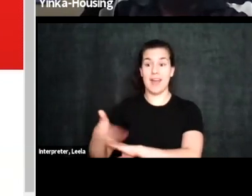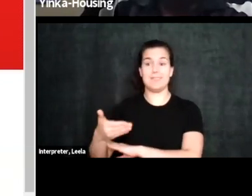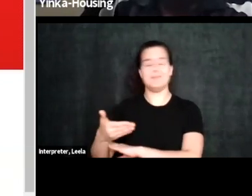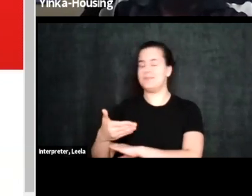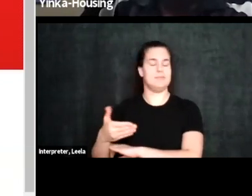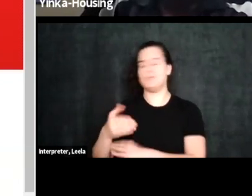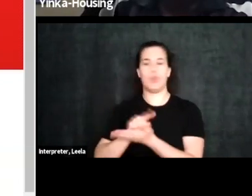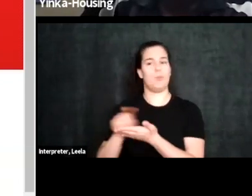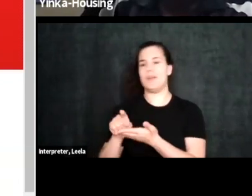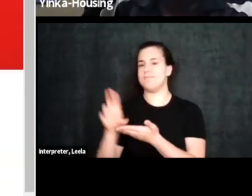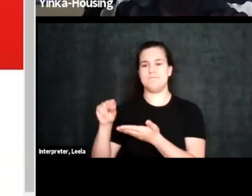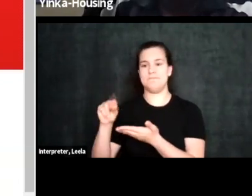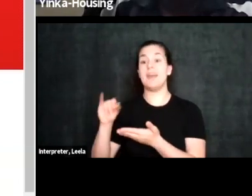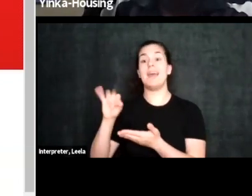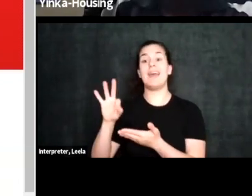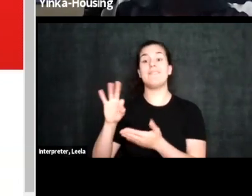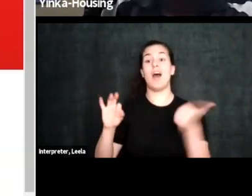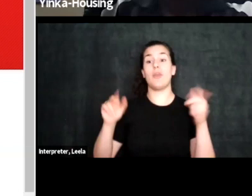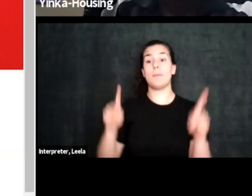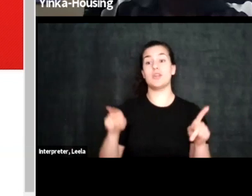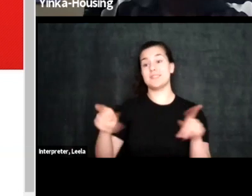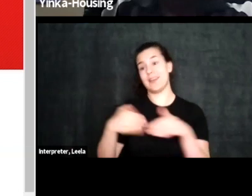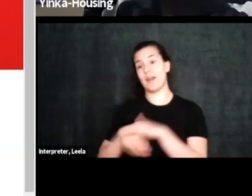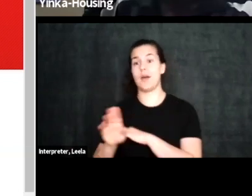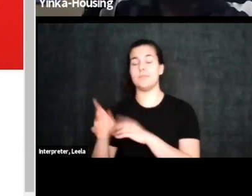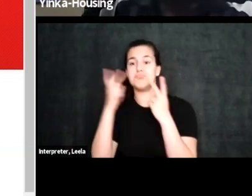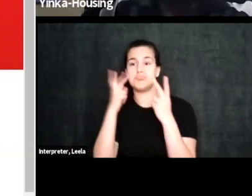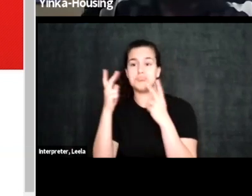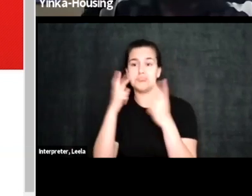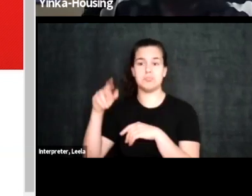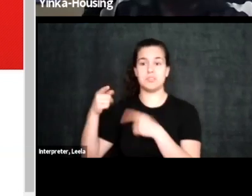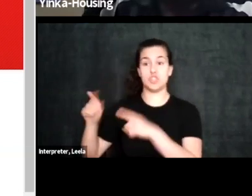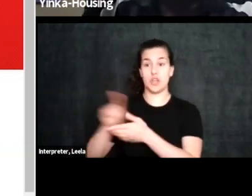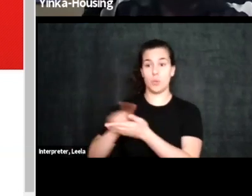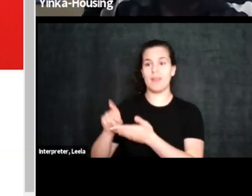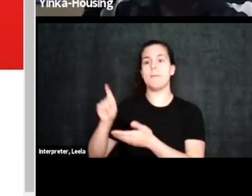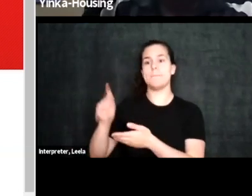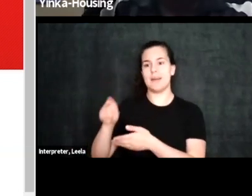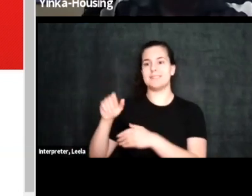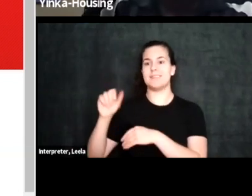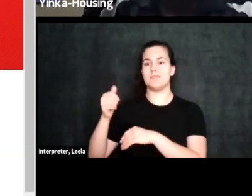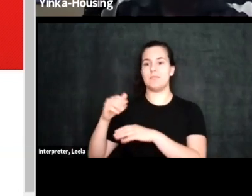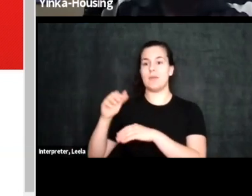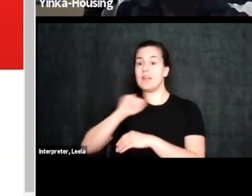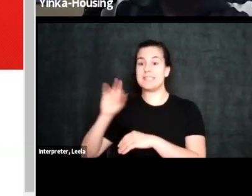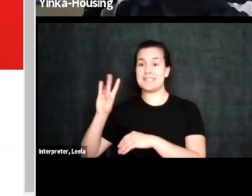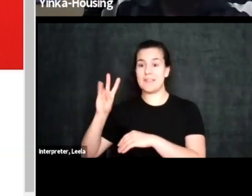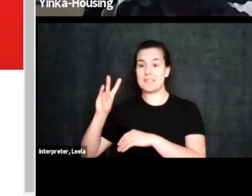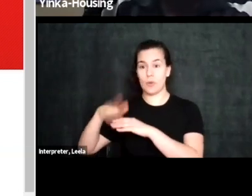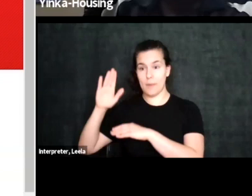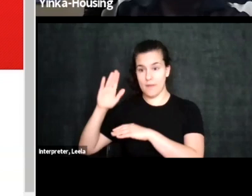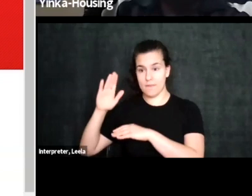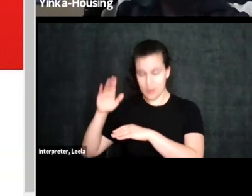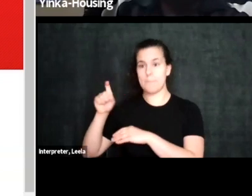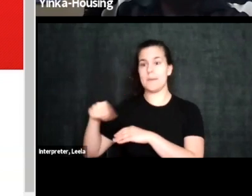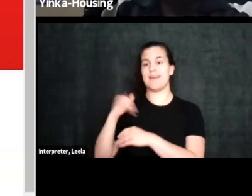with proper identification, a driver's license, and it must be valid. And they must check in with security, so you'll have to come down and check them